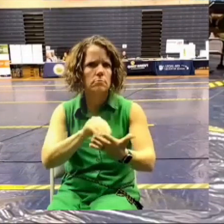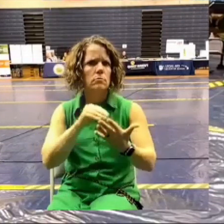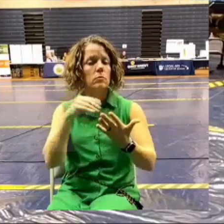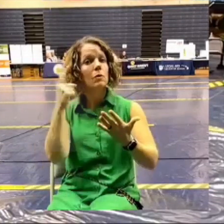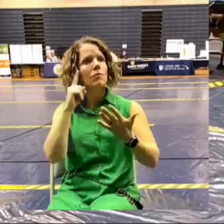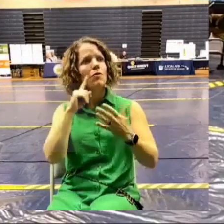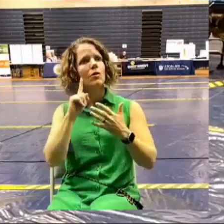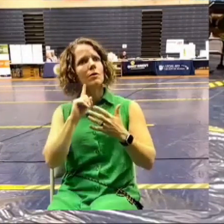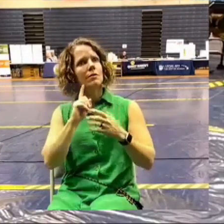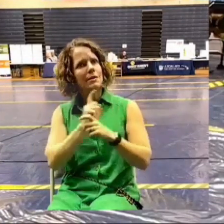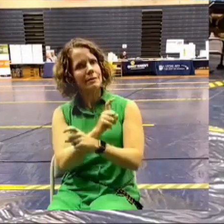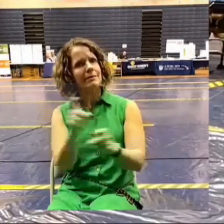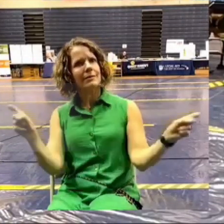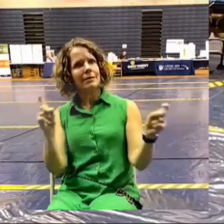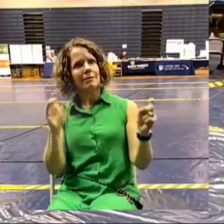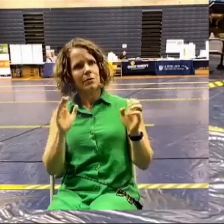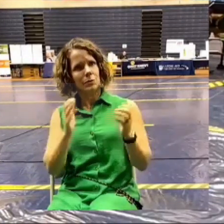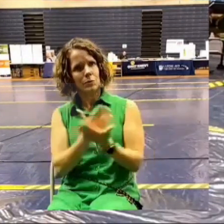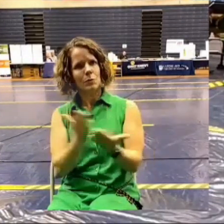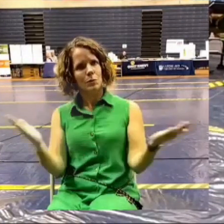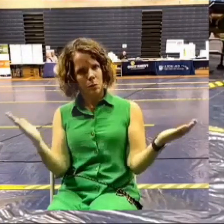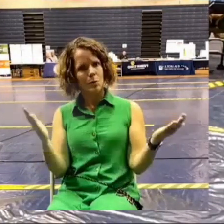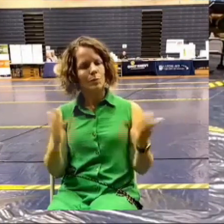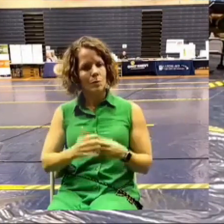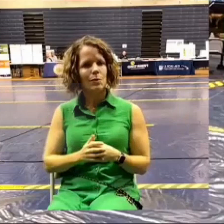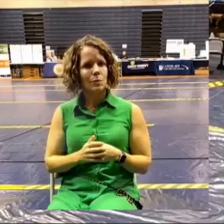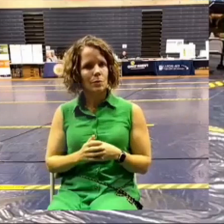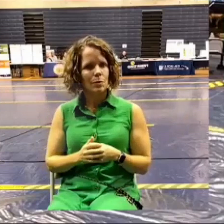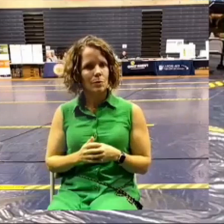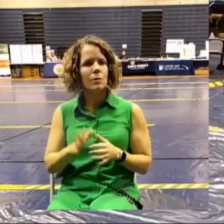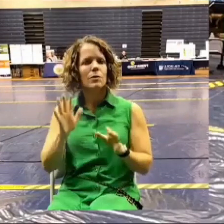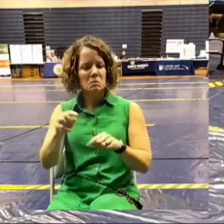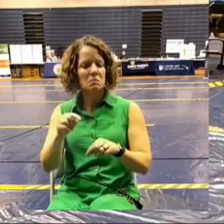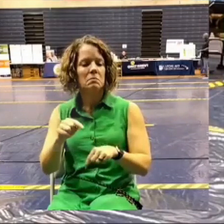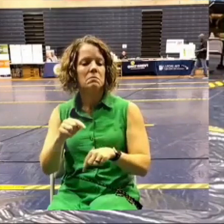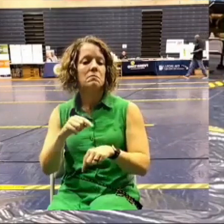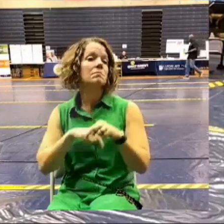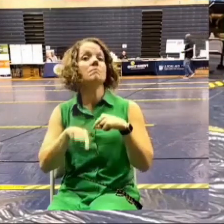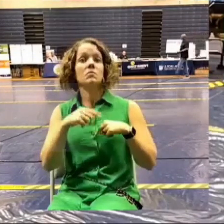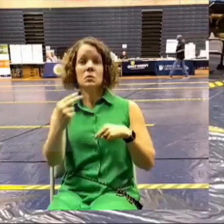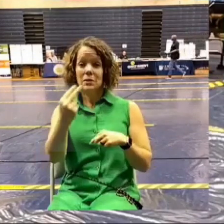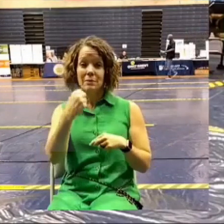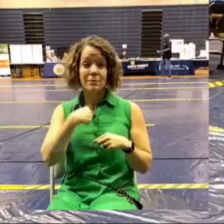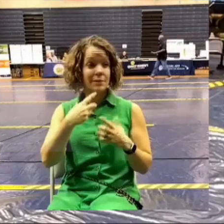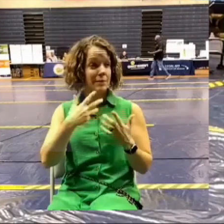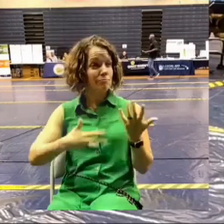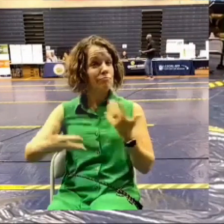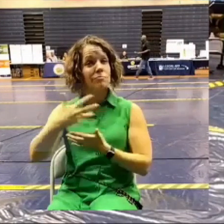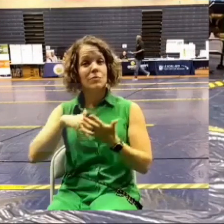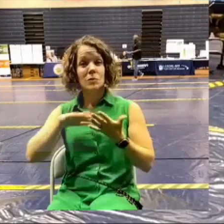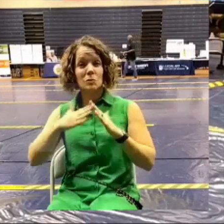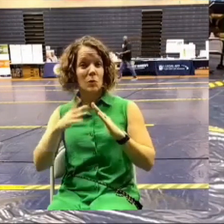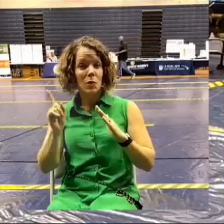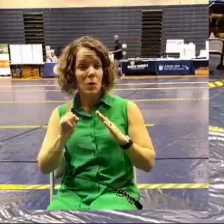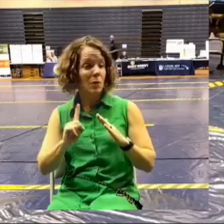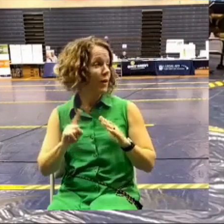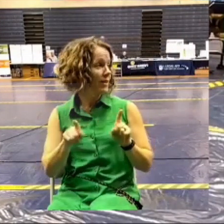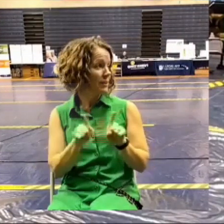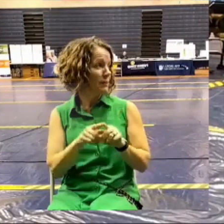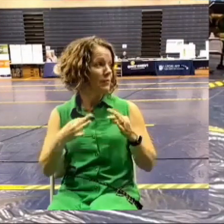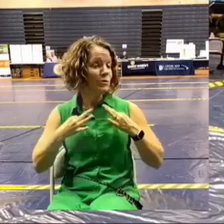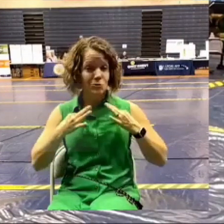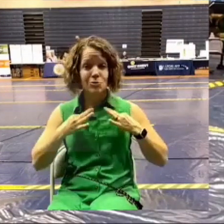little bit about me, I think we'll start kind of from the backwards part of it. If you see me in the community, probably it might be in the same shirt